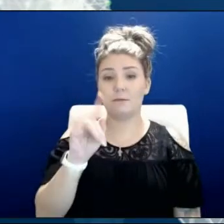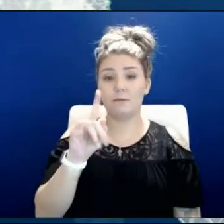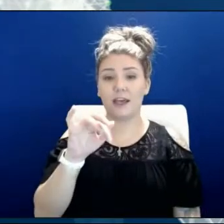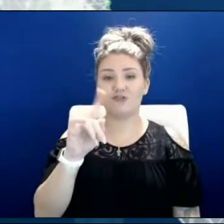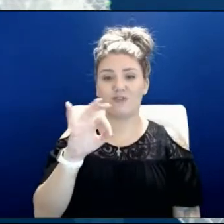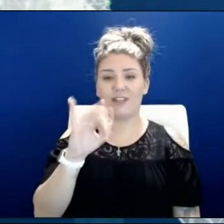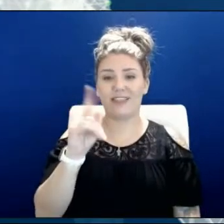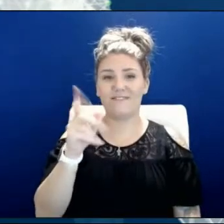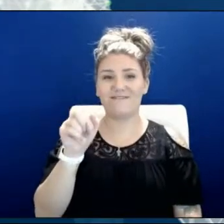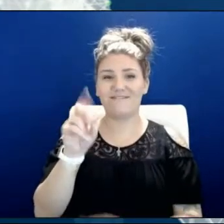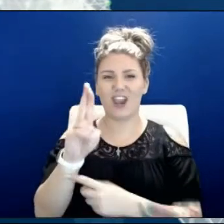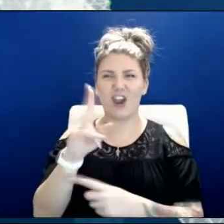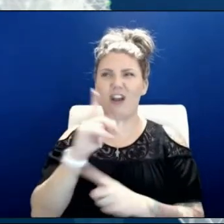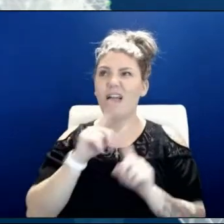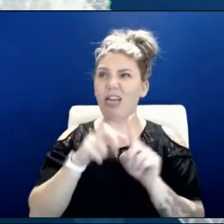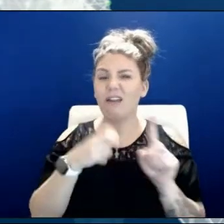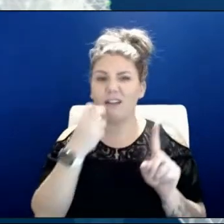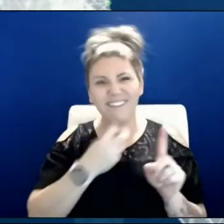out. Bar?